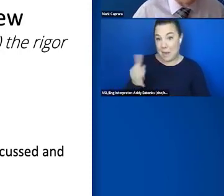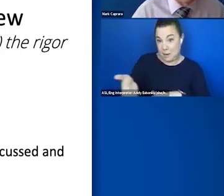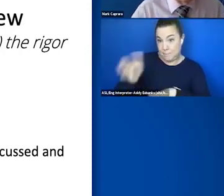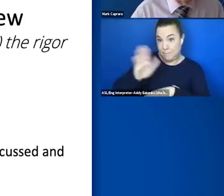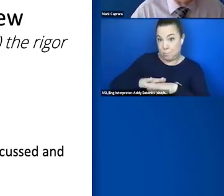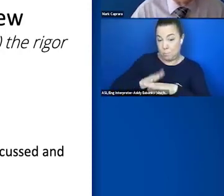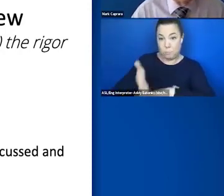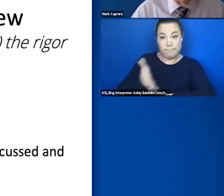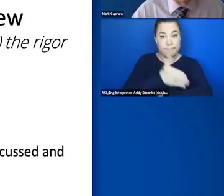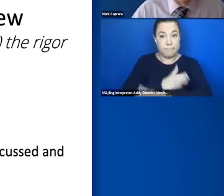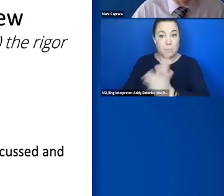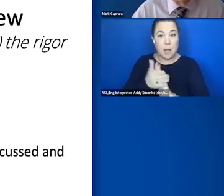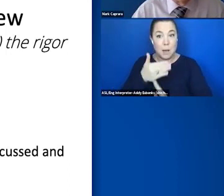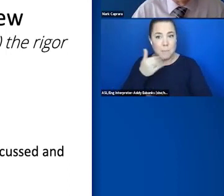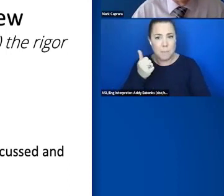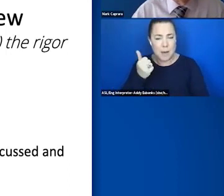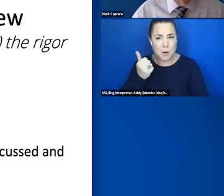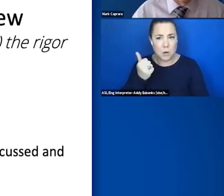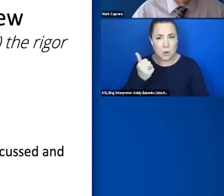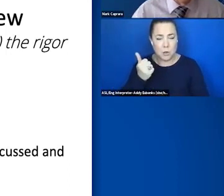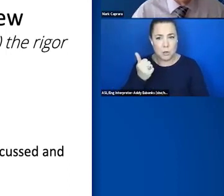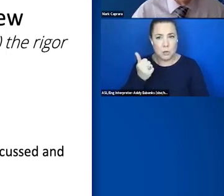And the reason for that is NIH is committed,